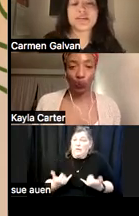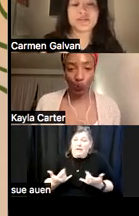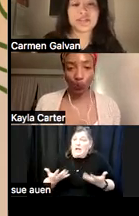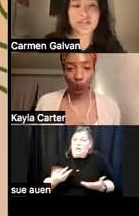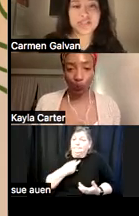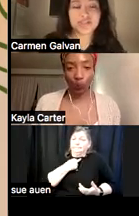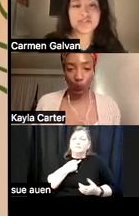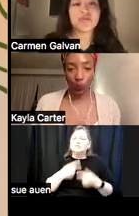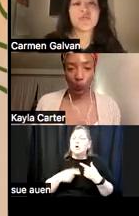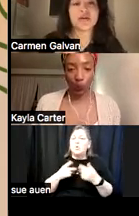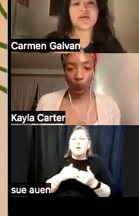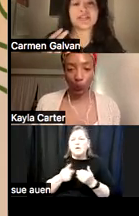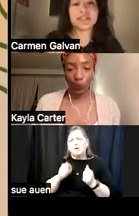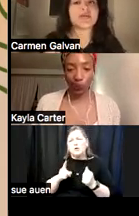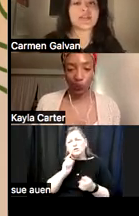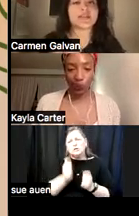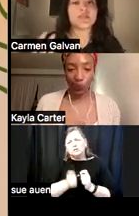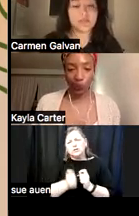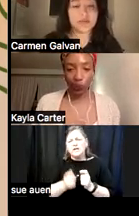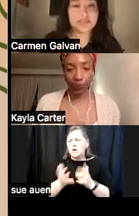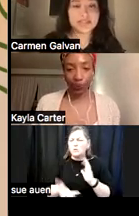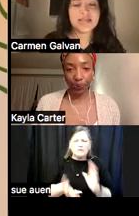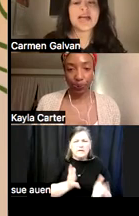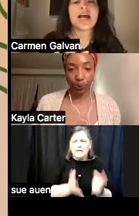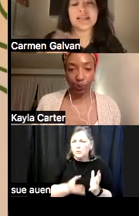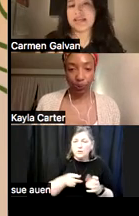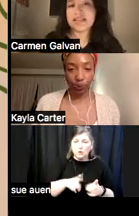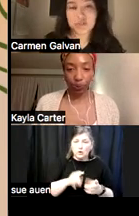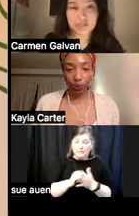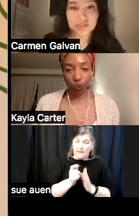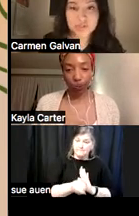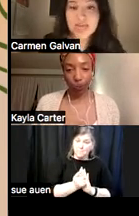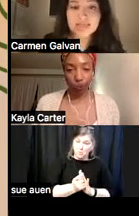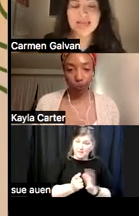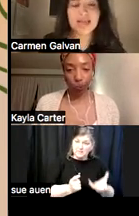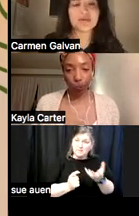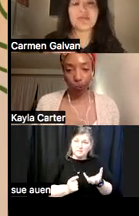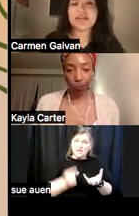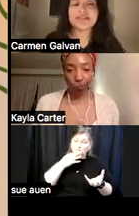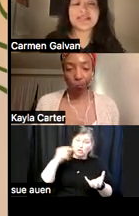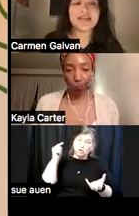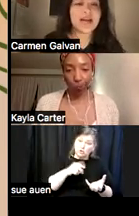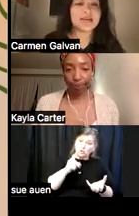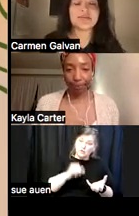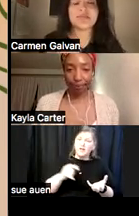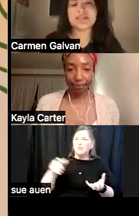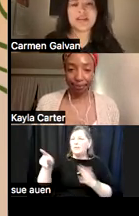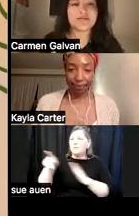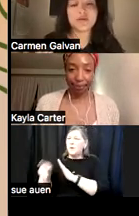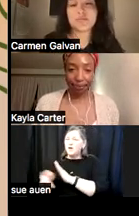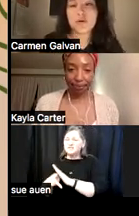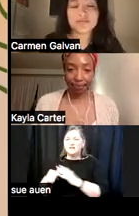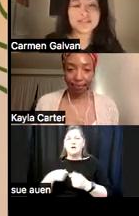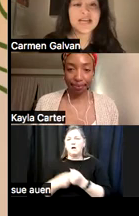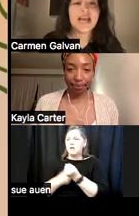we can do to change what we're dealing with at the moment, I think it's good to do that. And with policy, I am the biggest fan